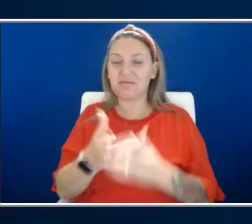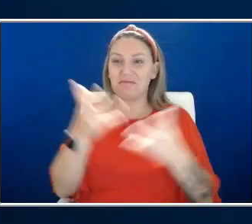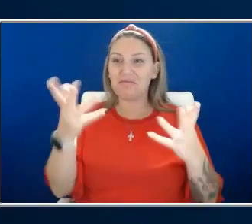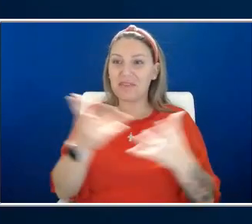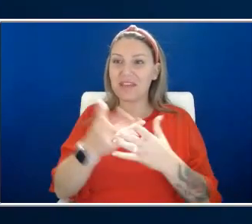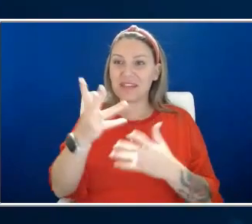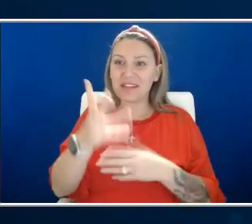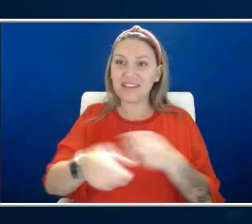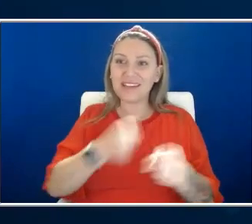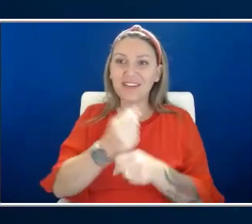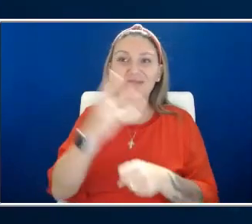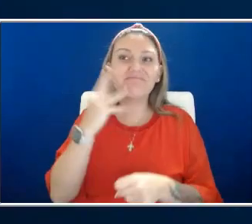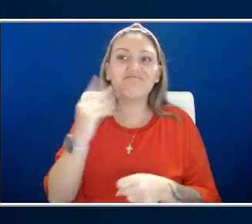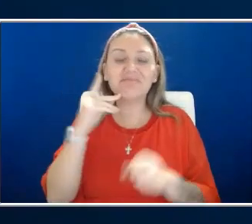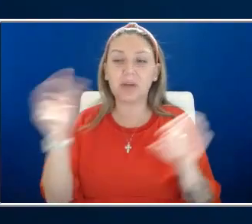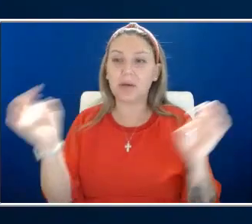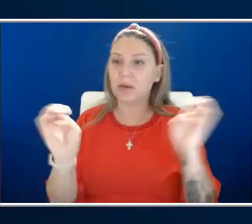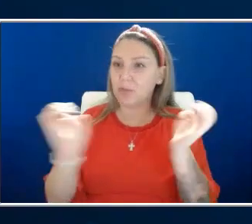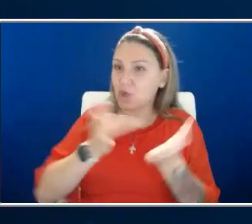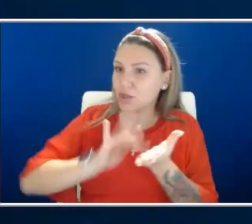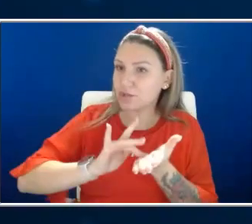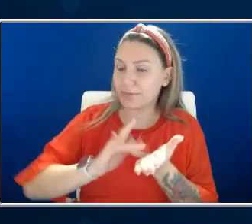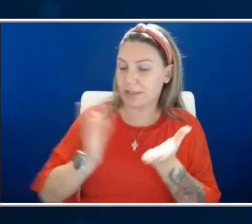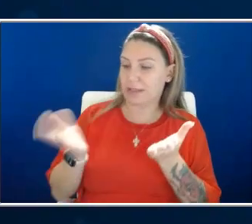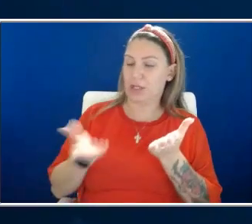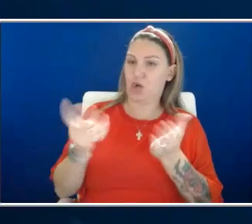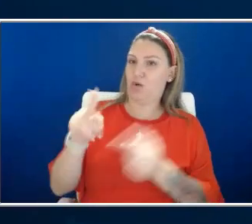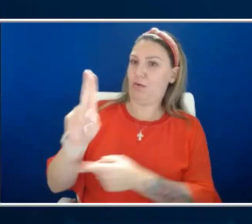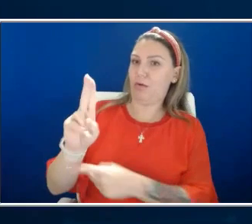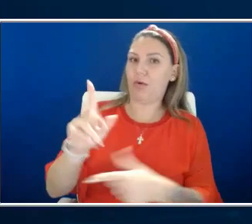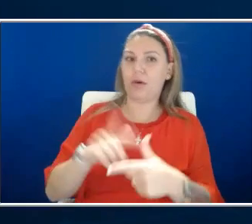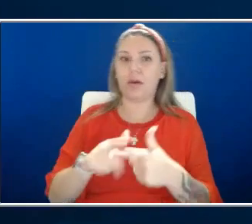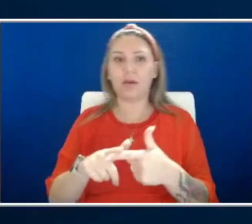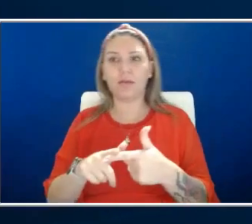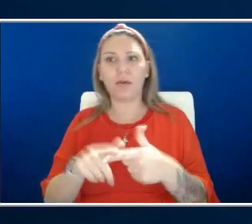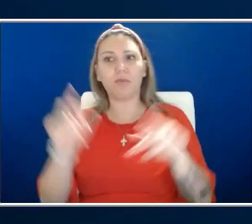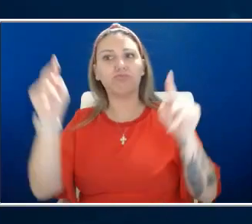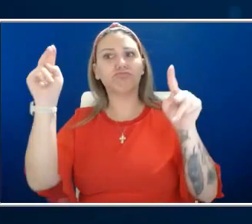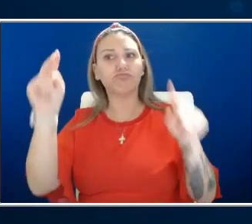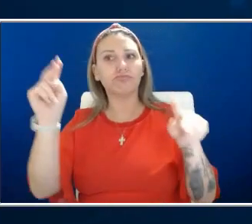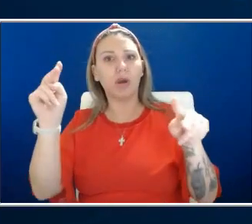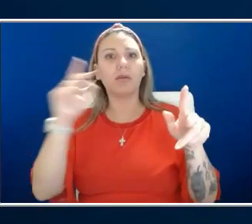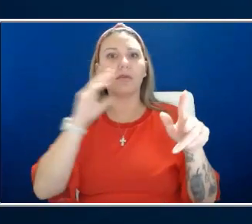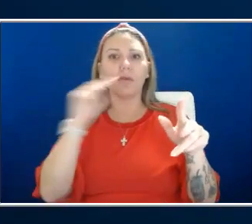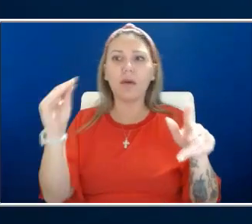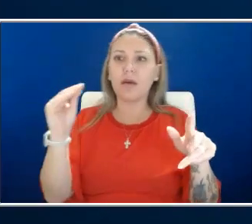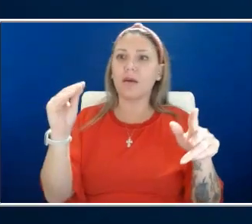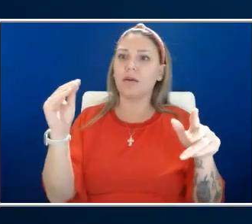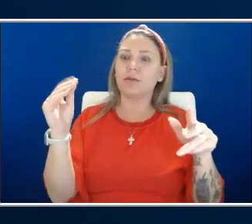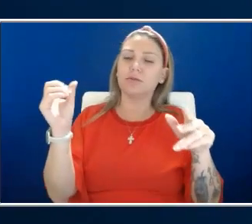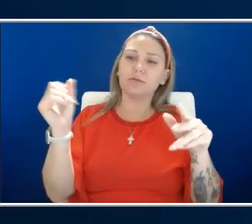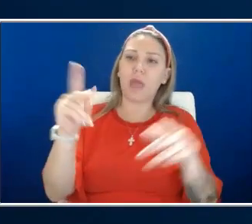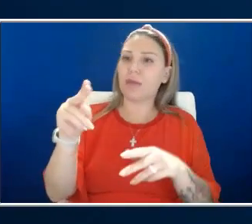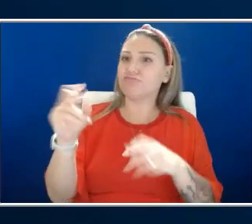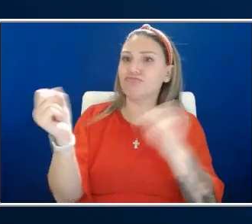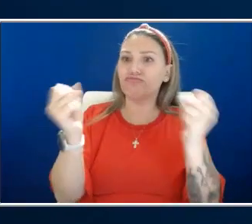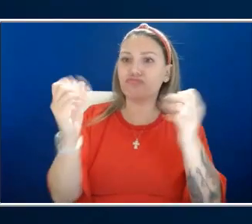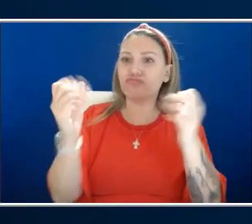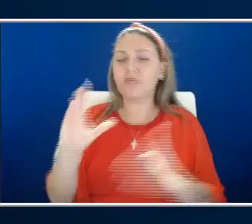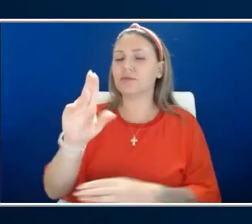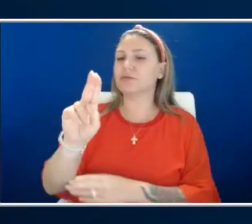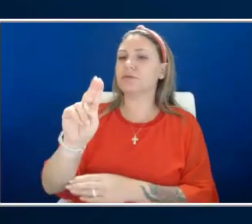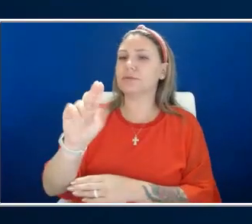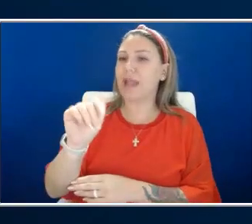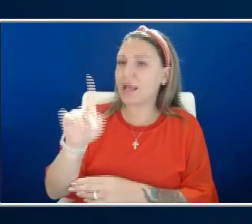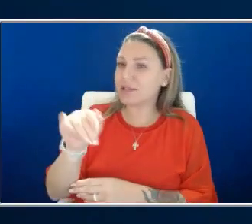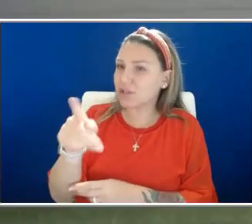emergency medicine from, of course, here at the health system and then overseeing even drivers and fan care out at NASCAR. I think we have some video of